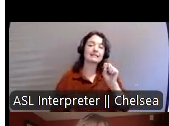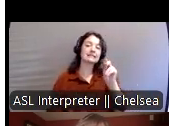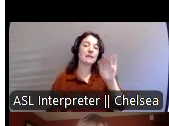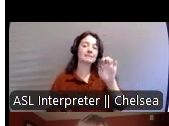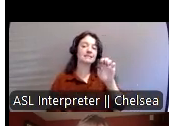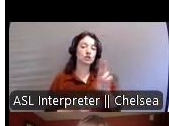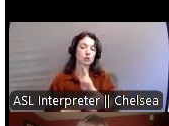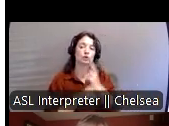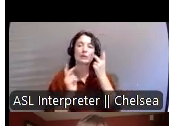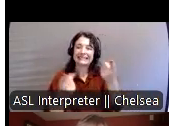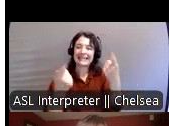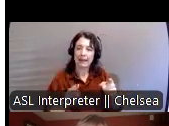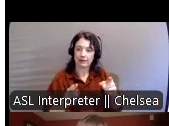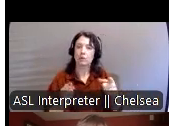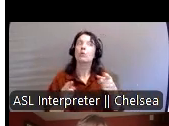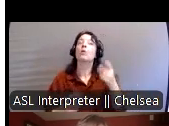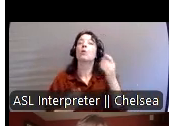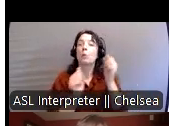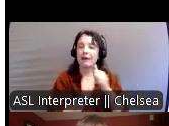Next slide, please.